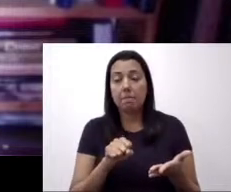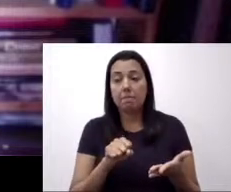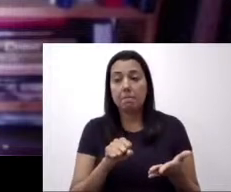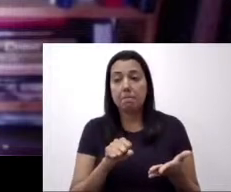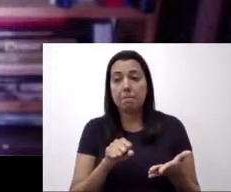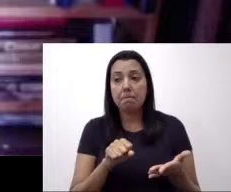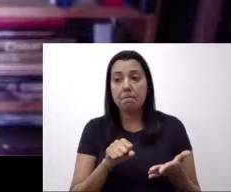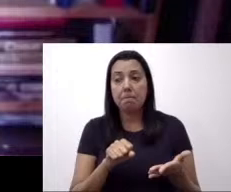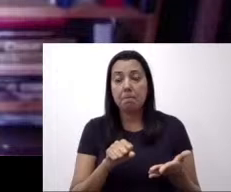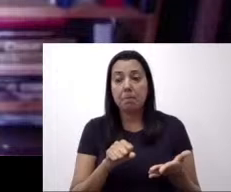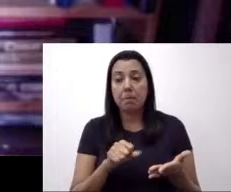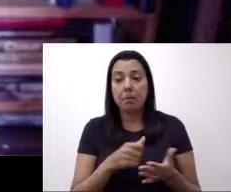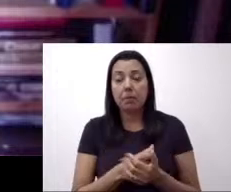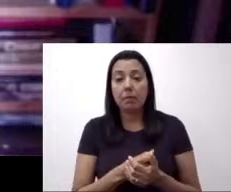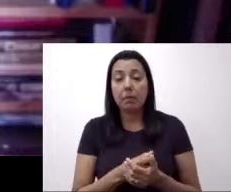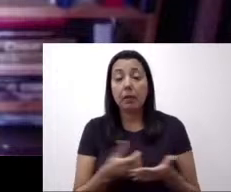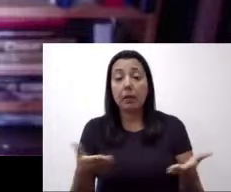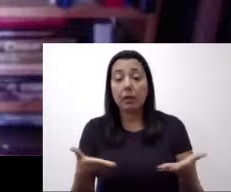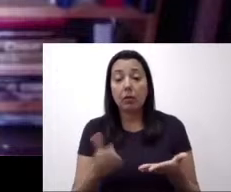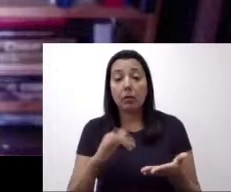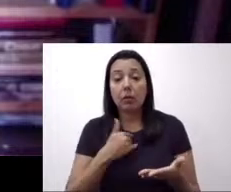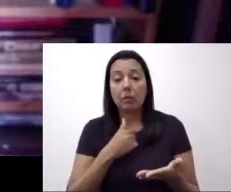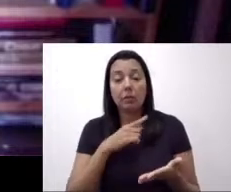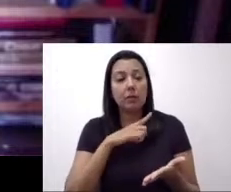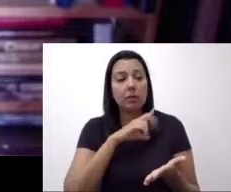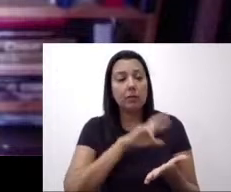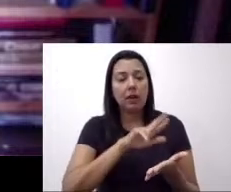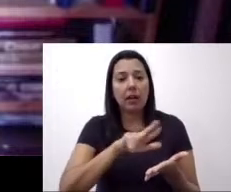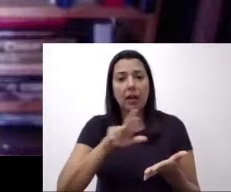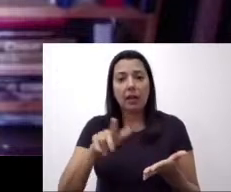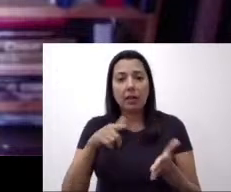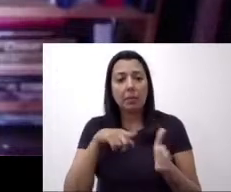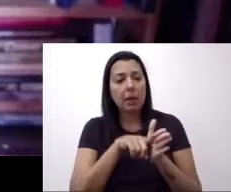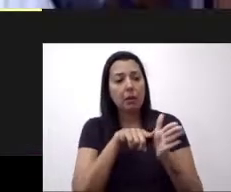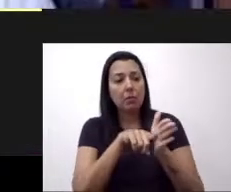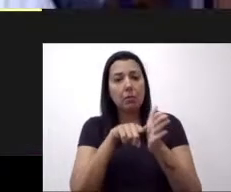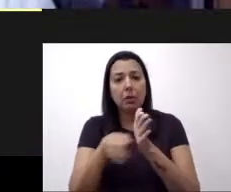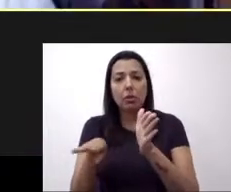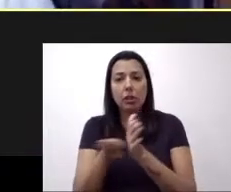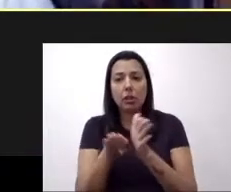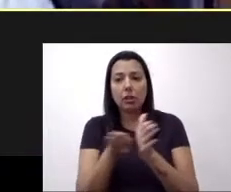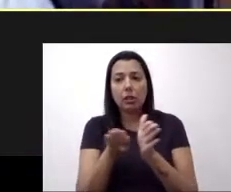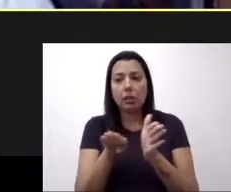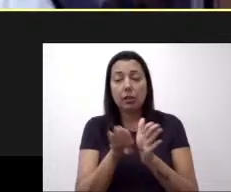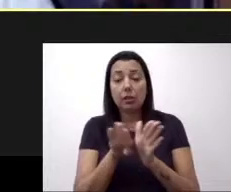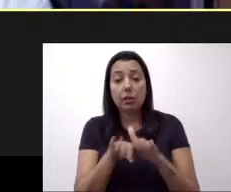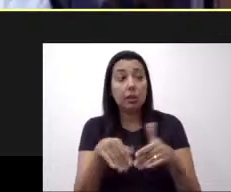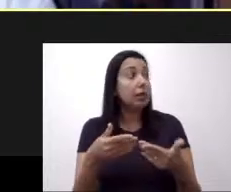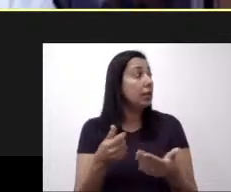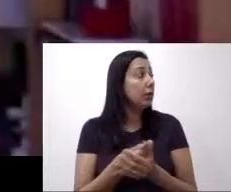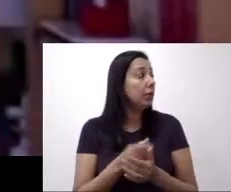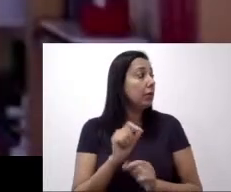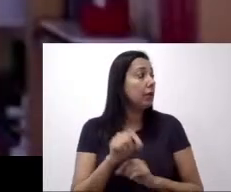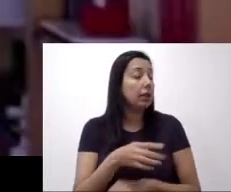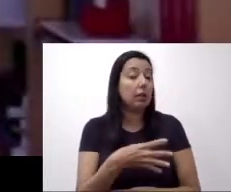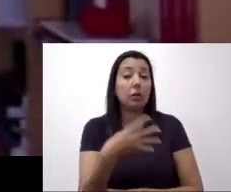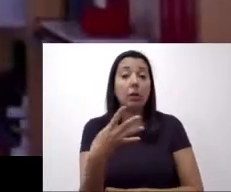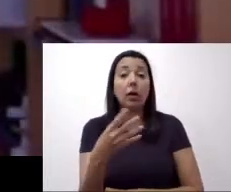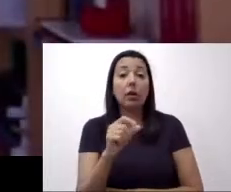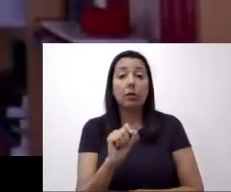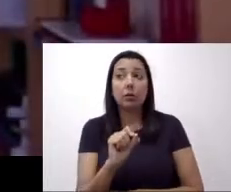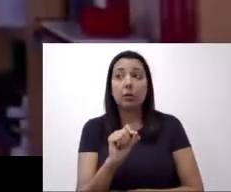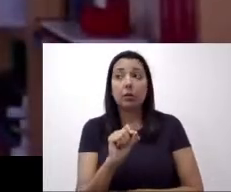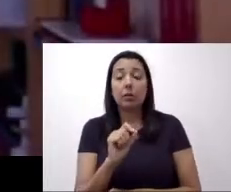Now we have several questions coming. Yeah. There are 4 of them addressed to Philippe,